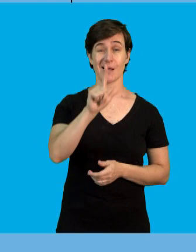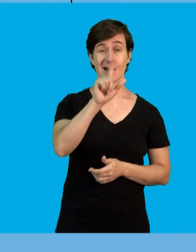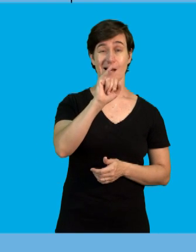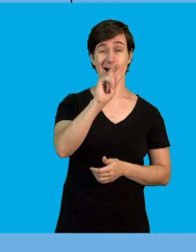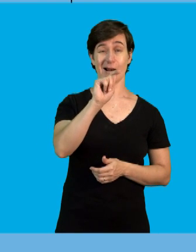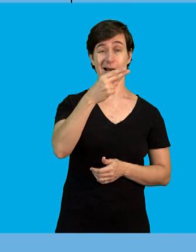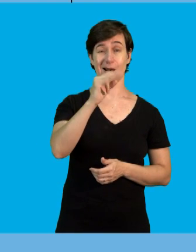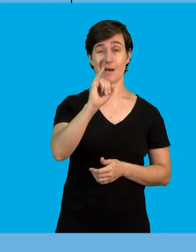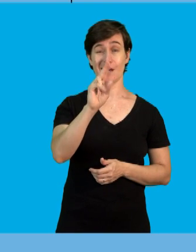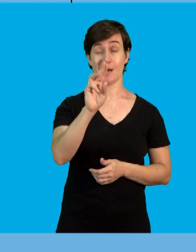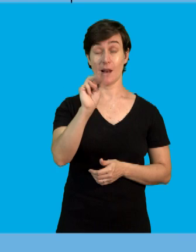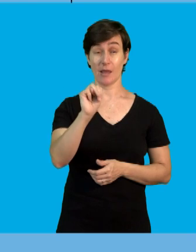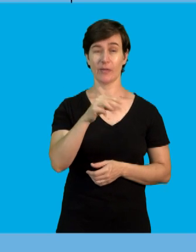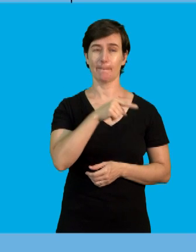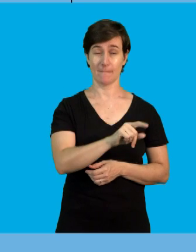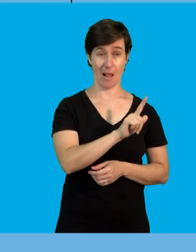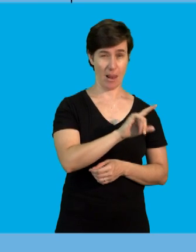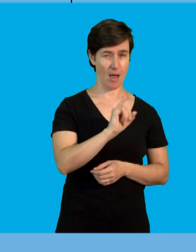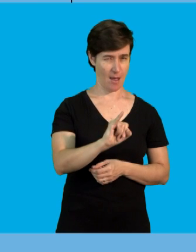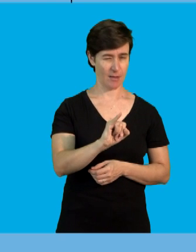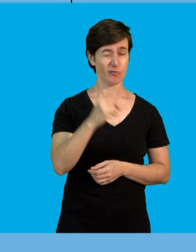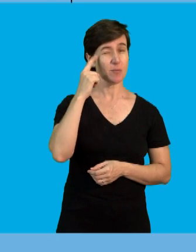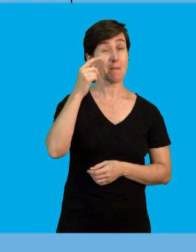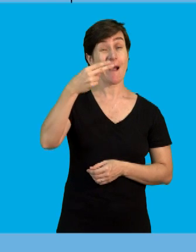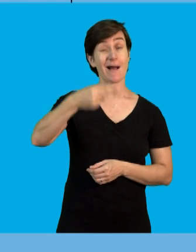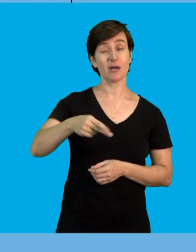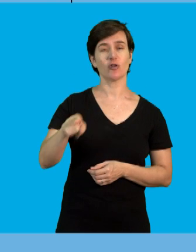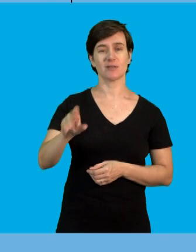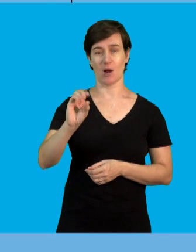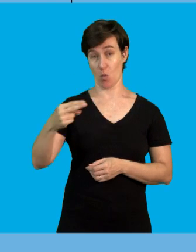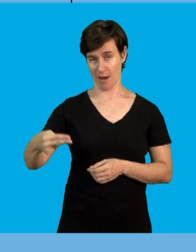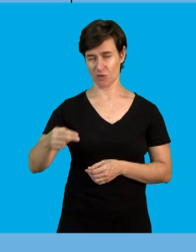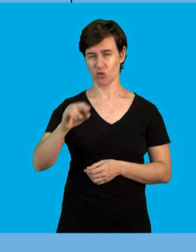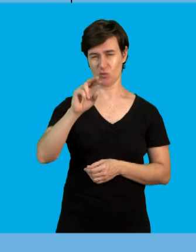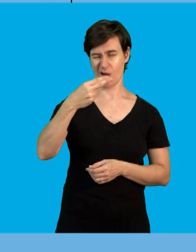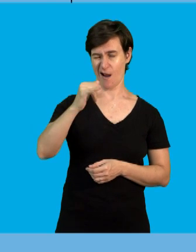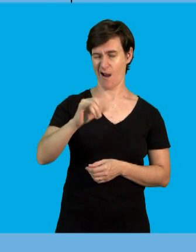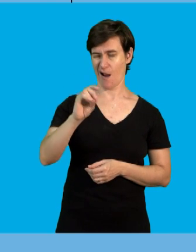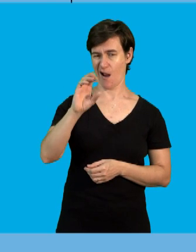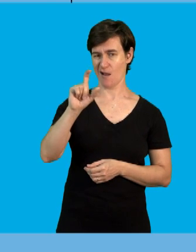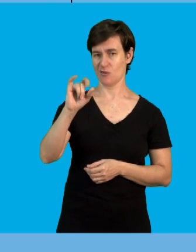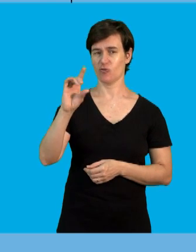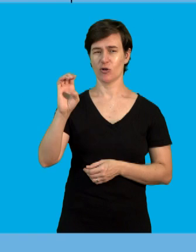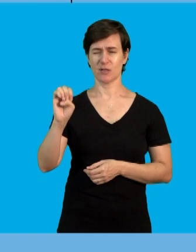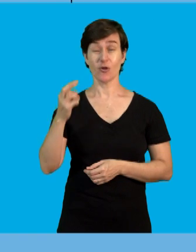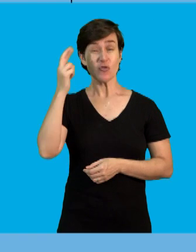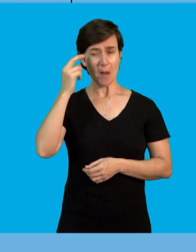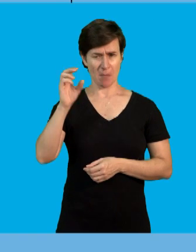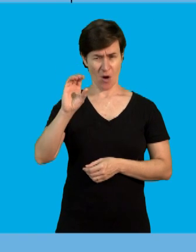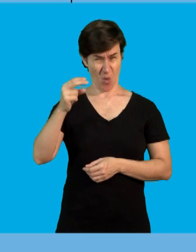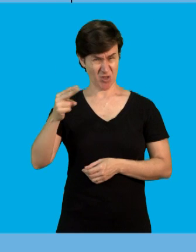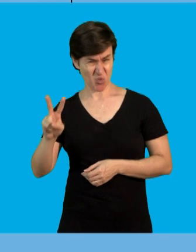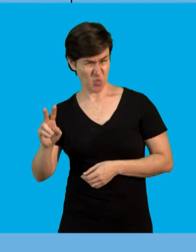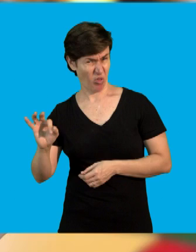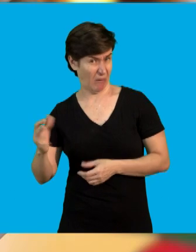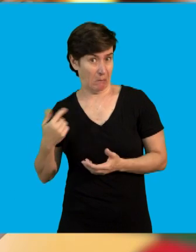lithium hydroxide. We know lithium, Li, hydroxide, as we know, it is OH. So the ratio we may not be